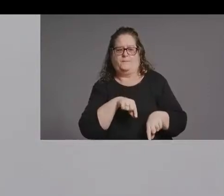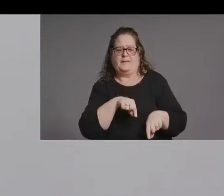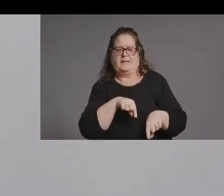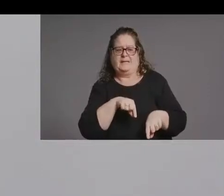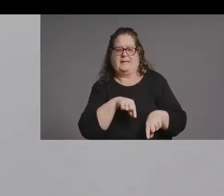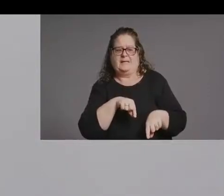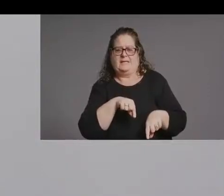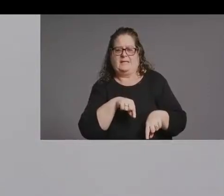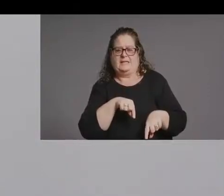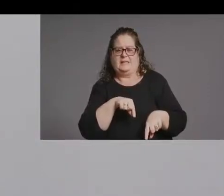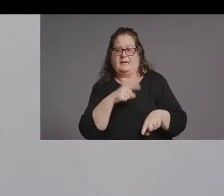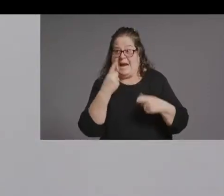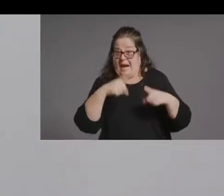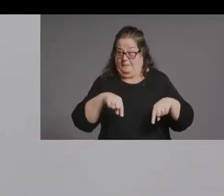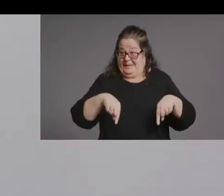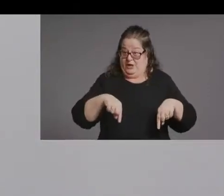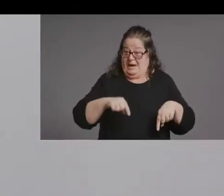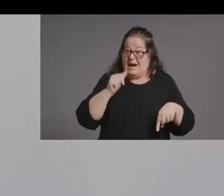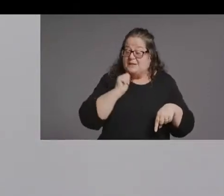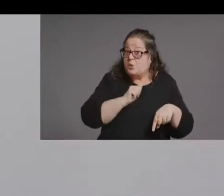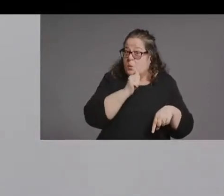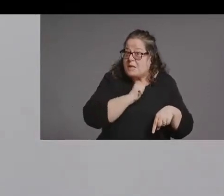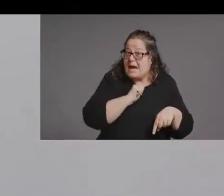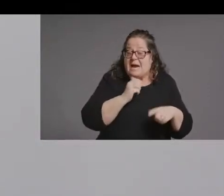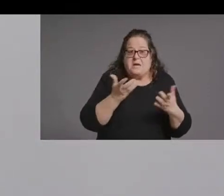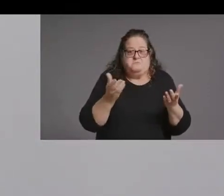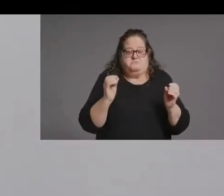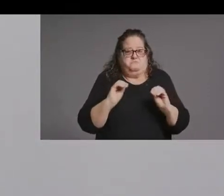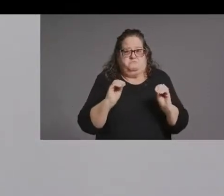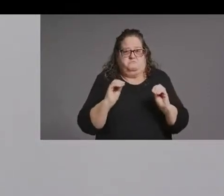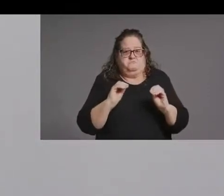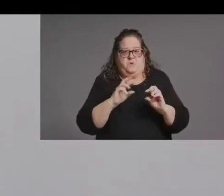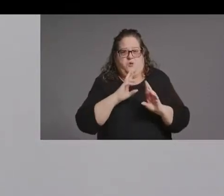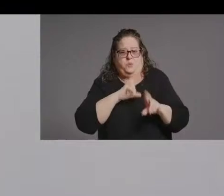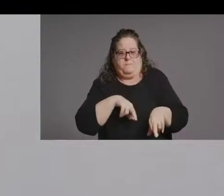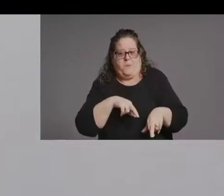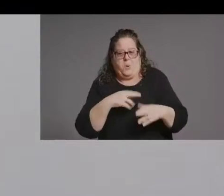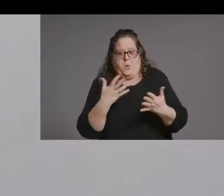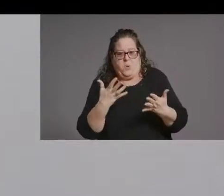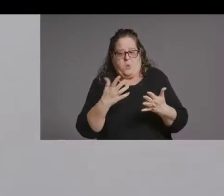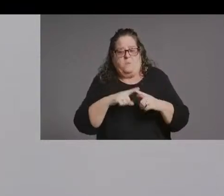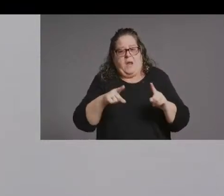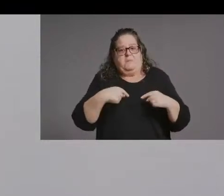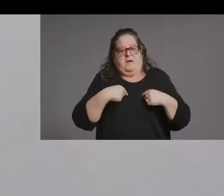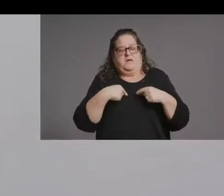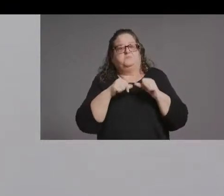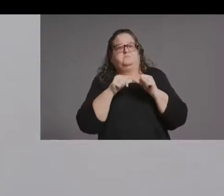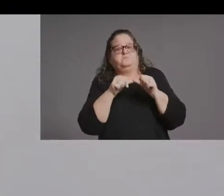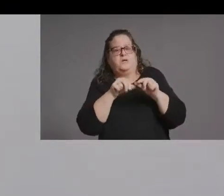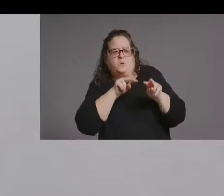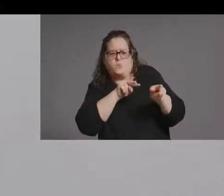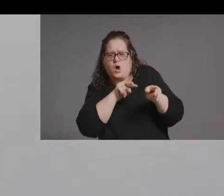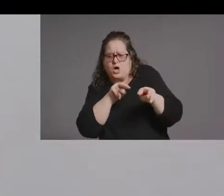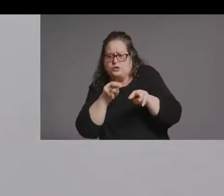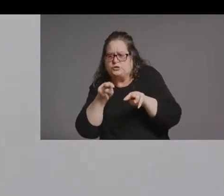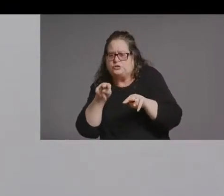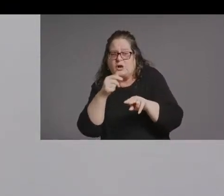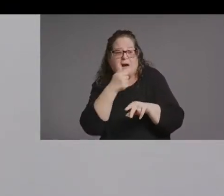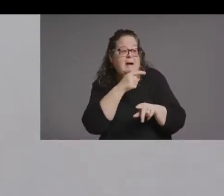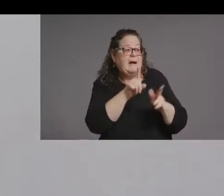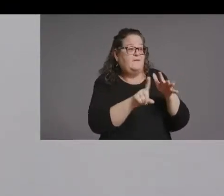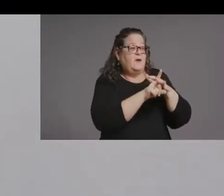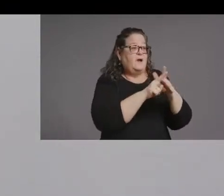& Johnson. So we continue to monitor. All of the adverse events are reported to CDC, the VAERS